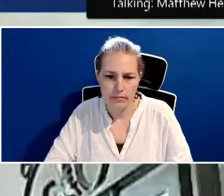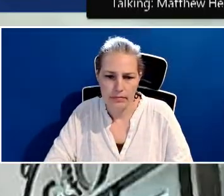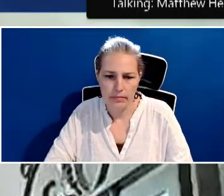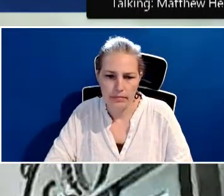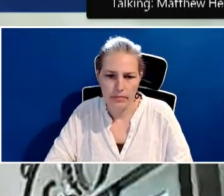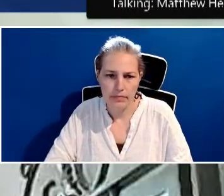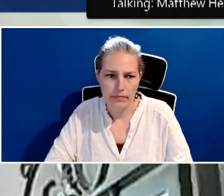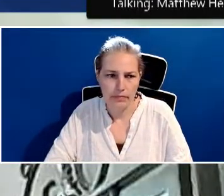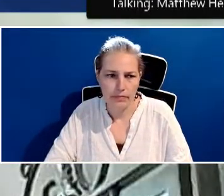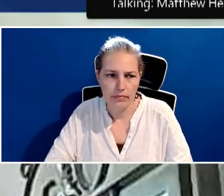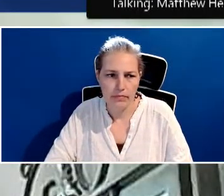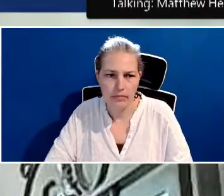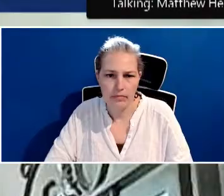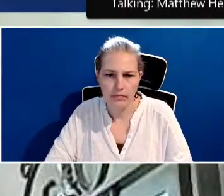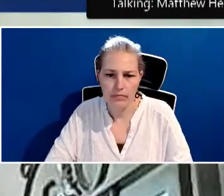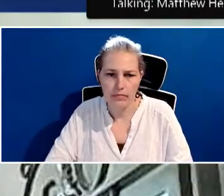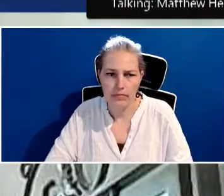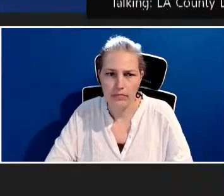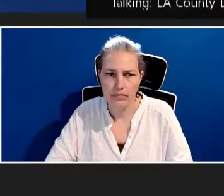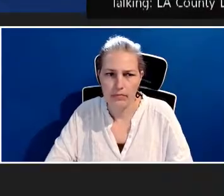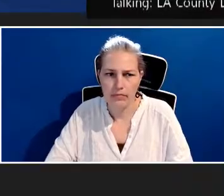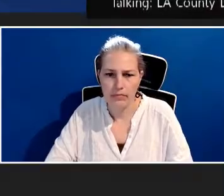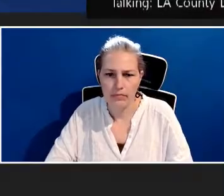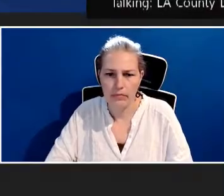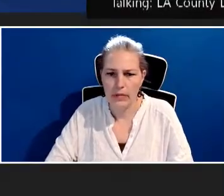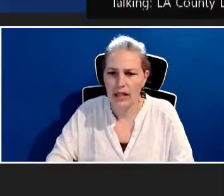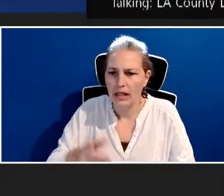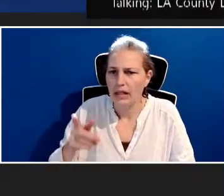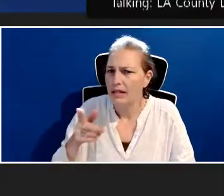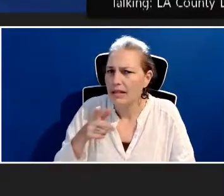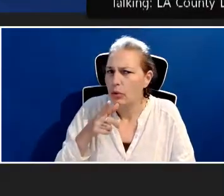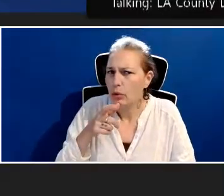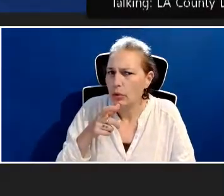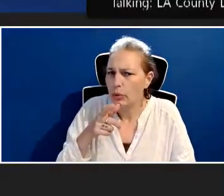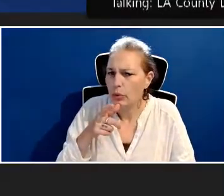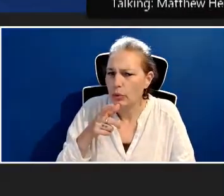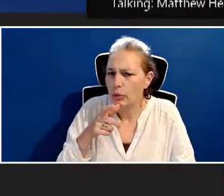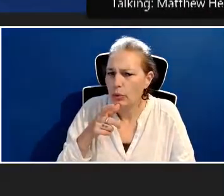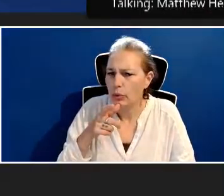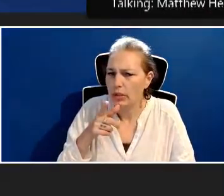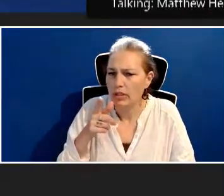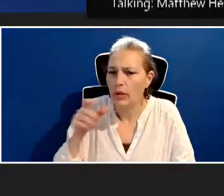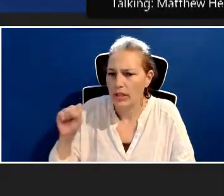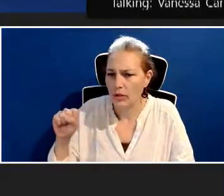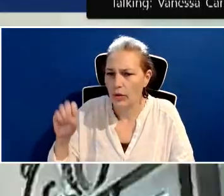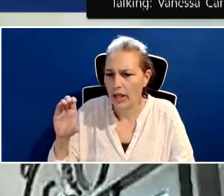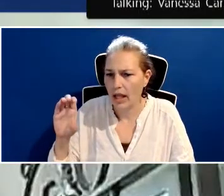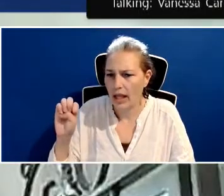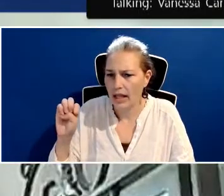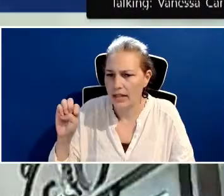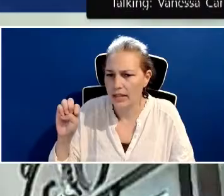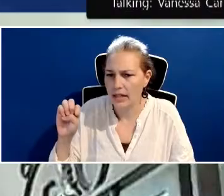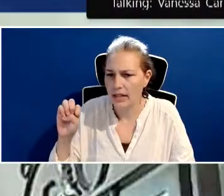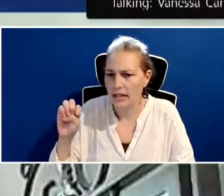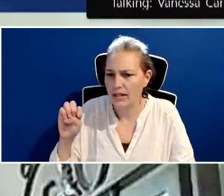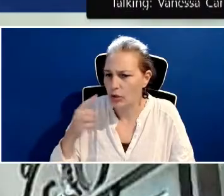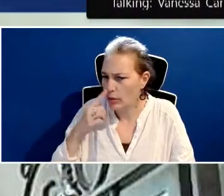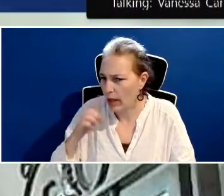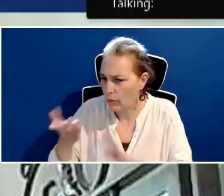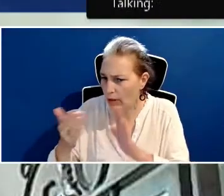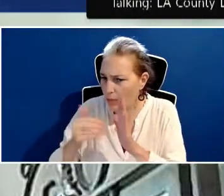Is that for the assessor or is that for Southern Apologies, California? no, that is for SoCal Edison, yes. Okay. Can you repeat that question one more